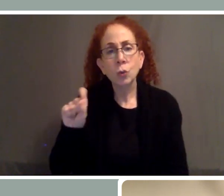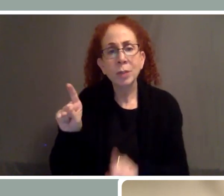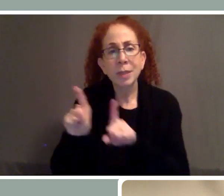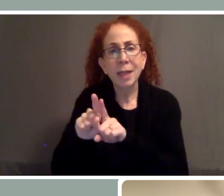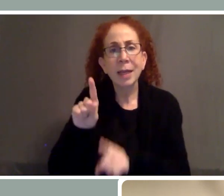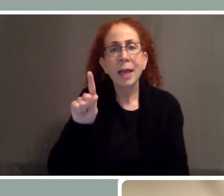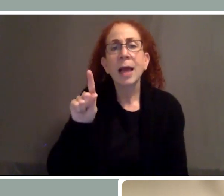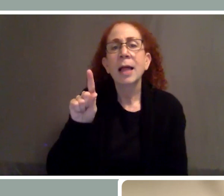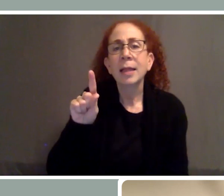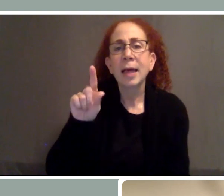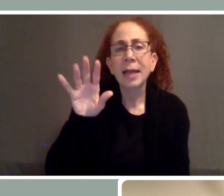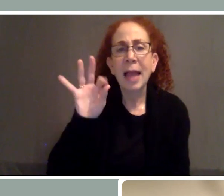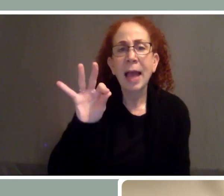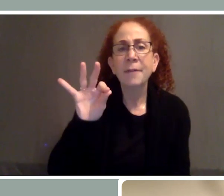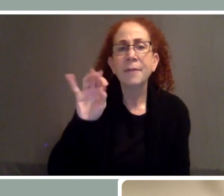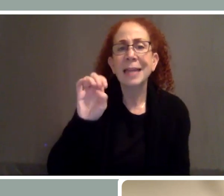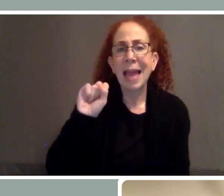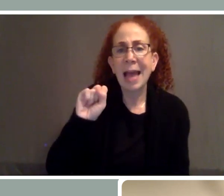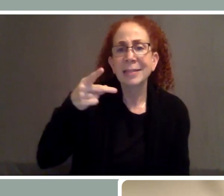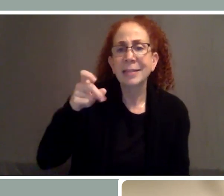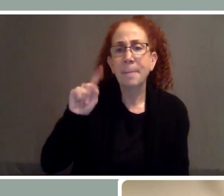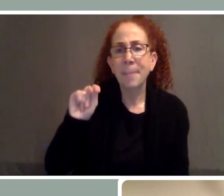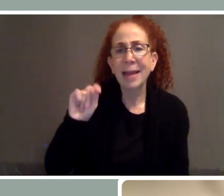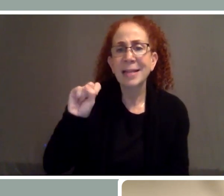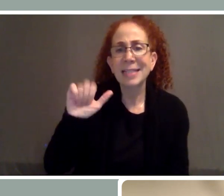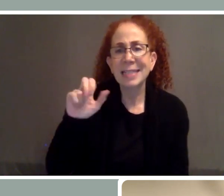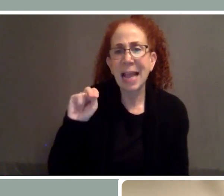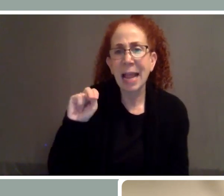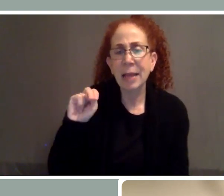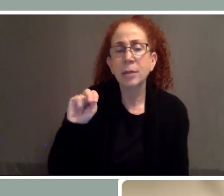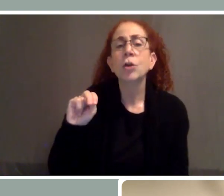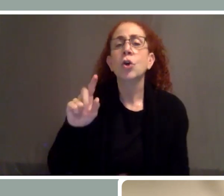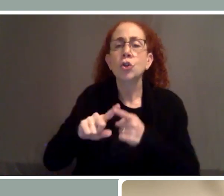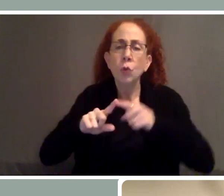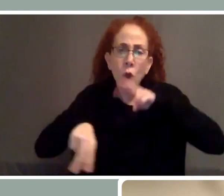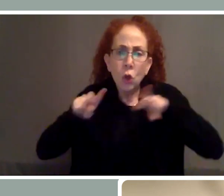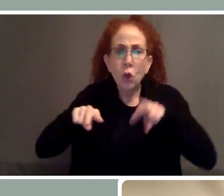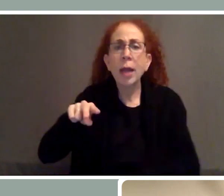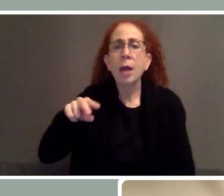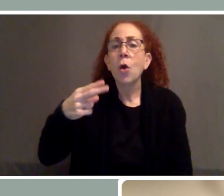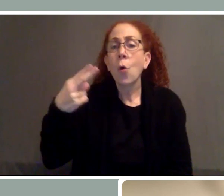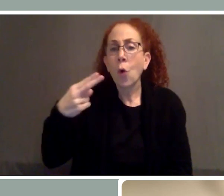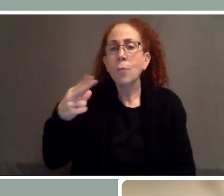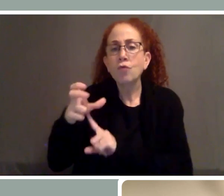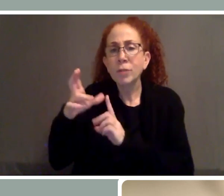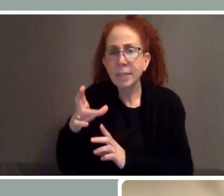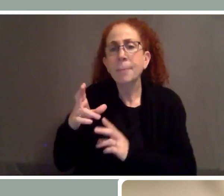PET scans and using them to look at the hormone receptor uptake?